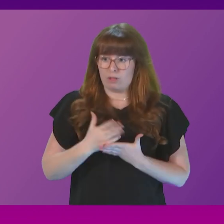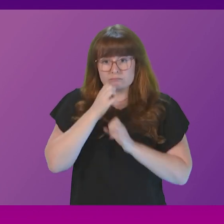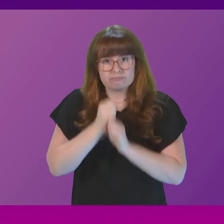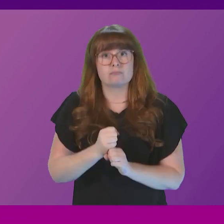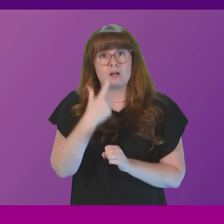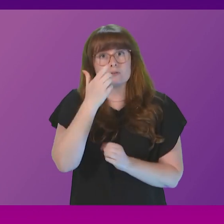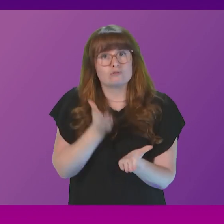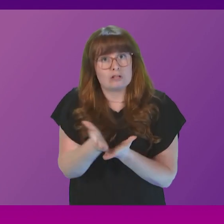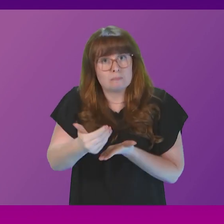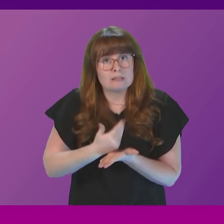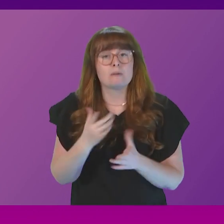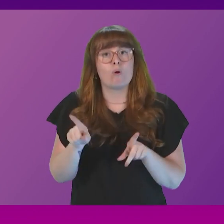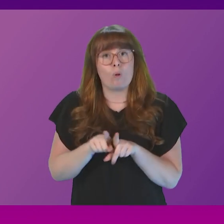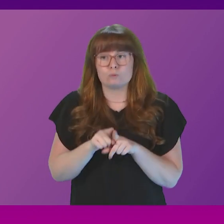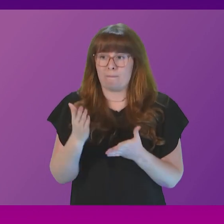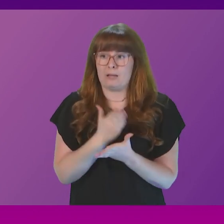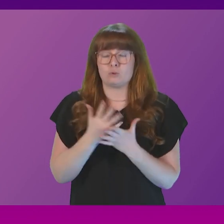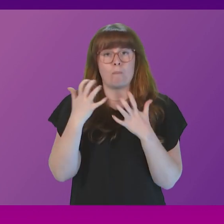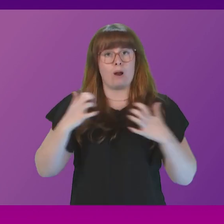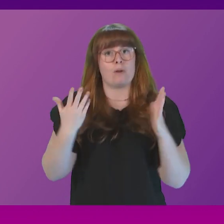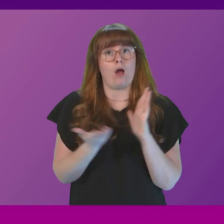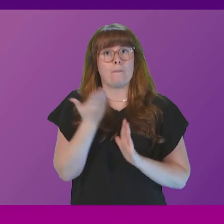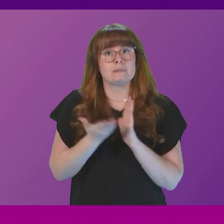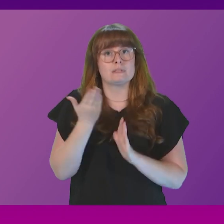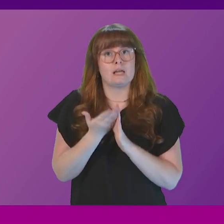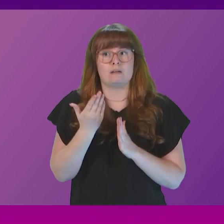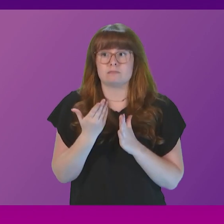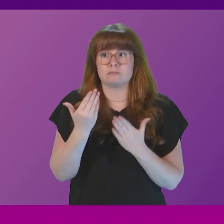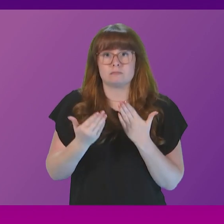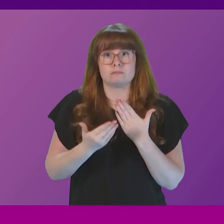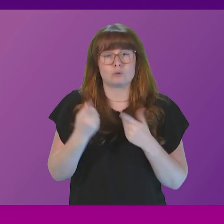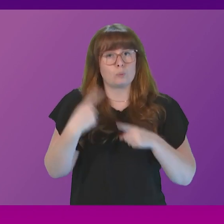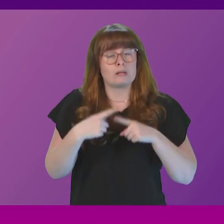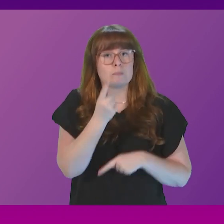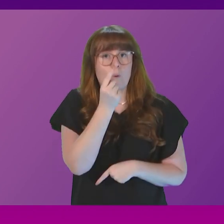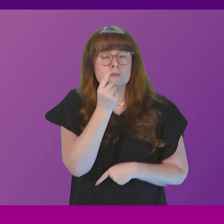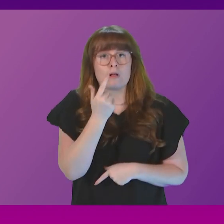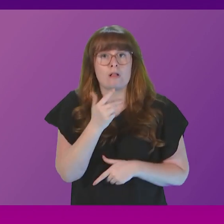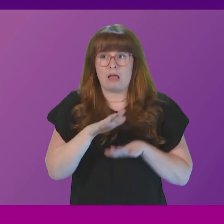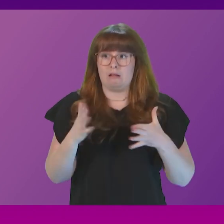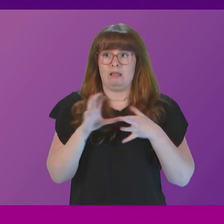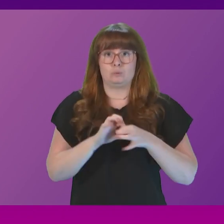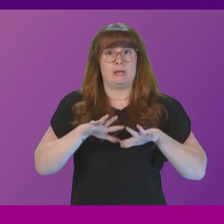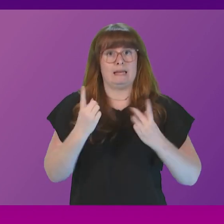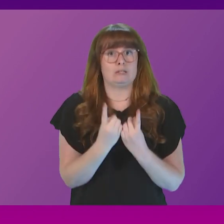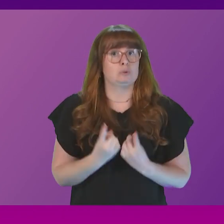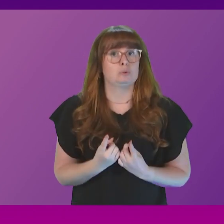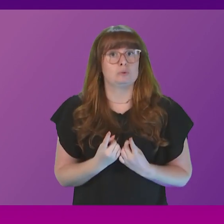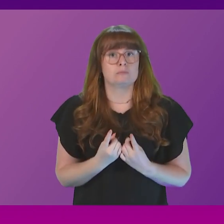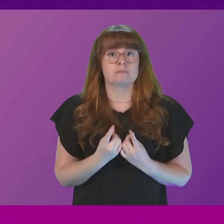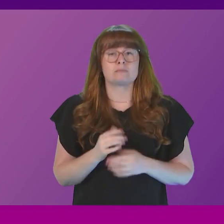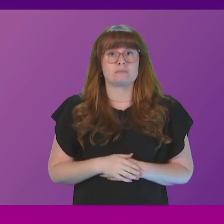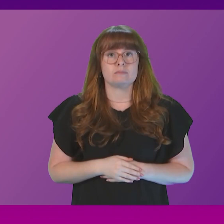being transparent, but making sure that Parliament is updated as soon as we possibly can in relation to any issues, let alone the